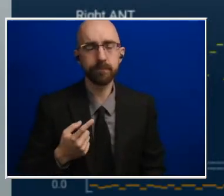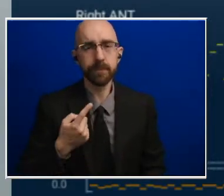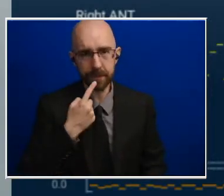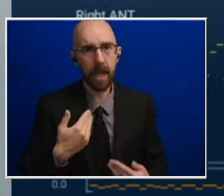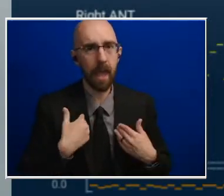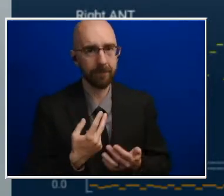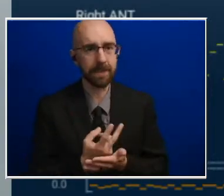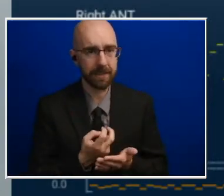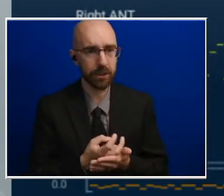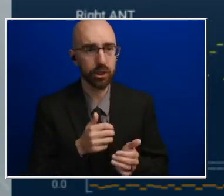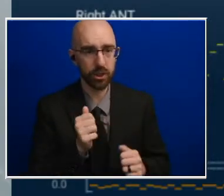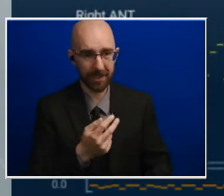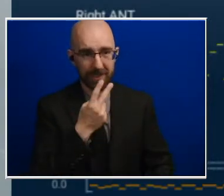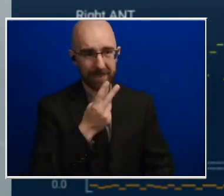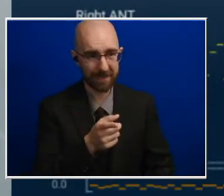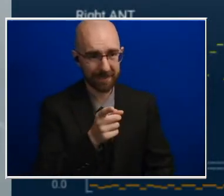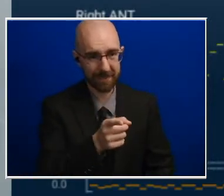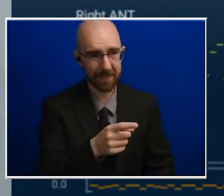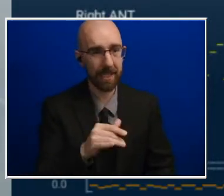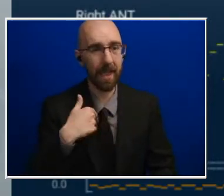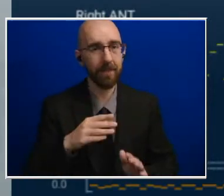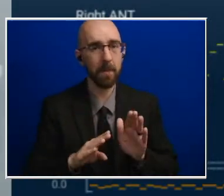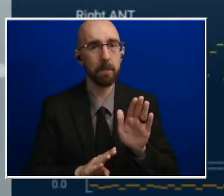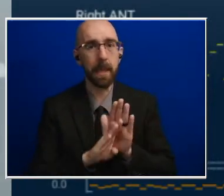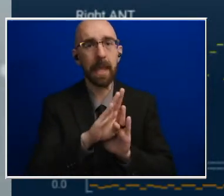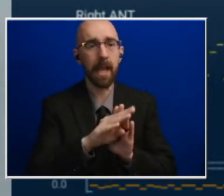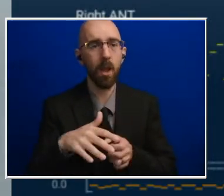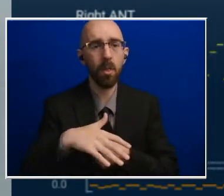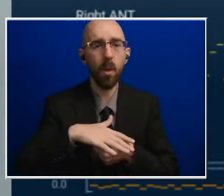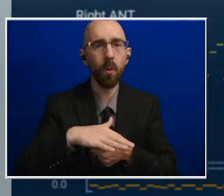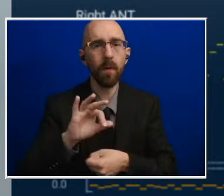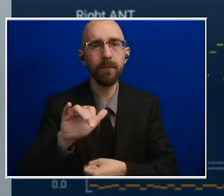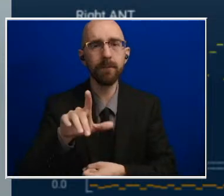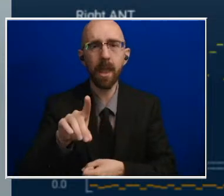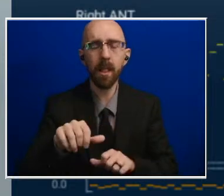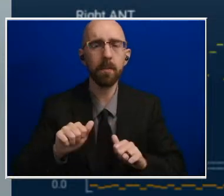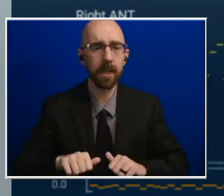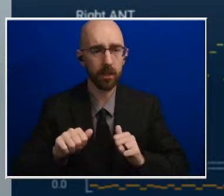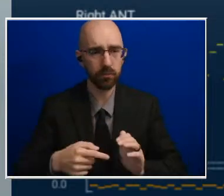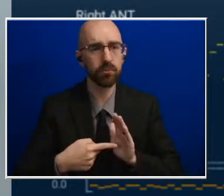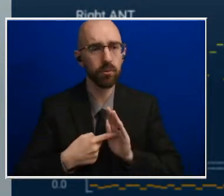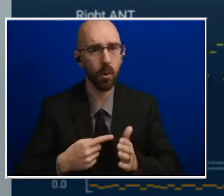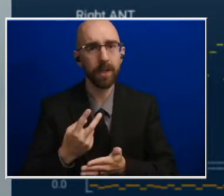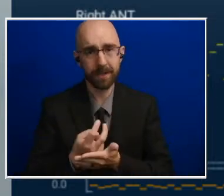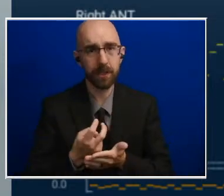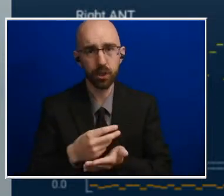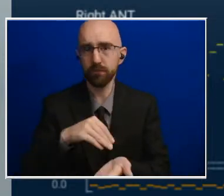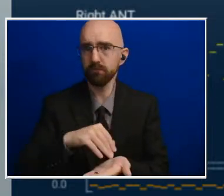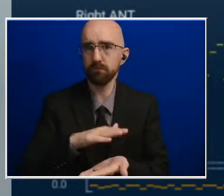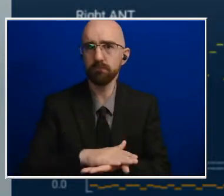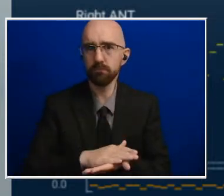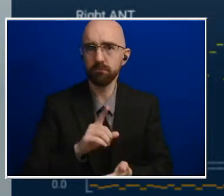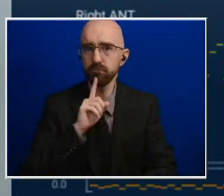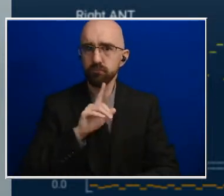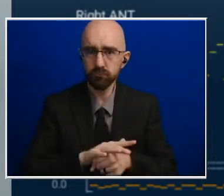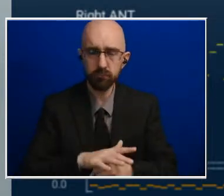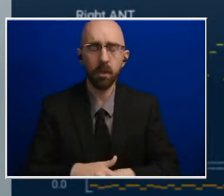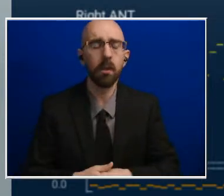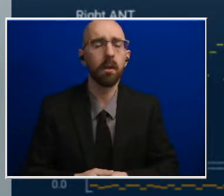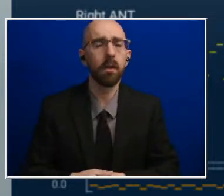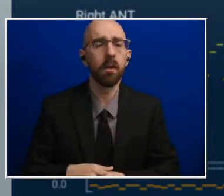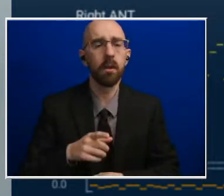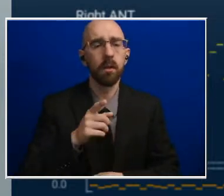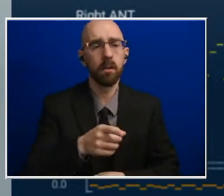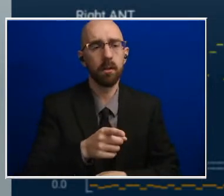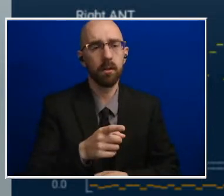see that there's a peak in the local field potential showing that a seizure was recorded. One time, Amy, it was very useful for